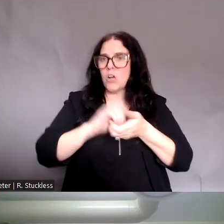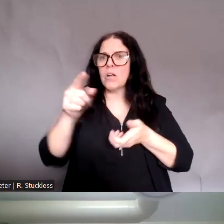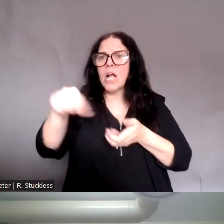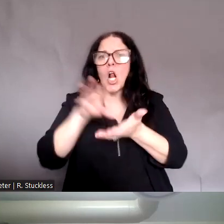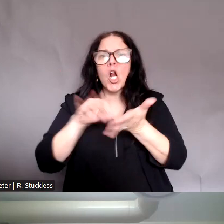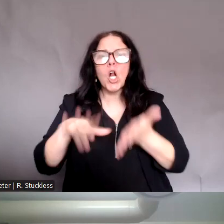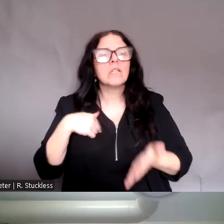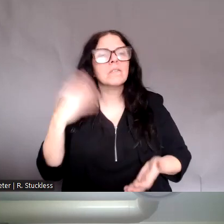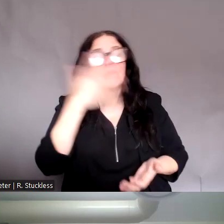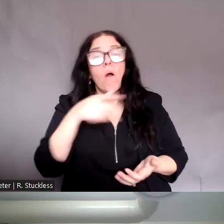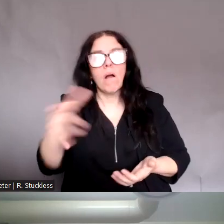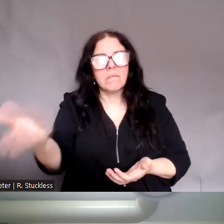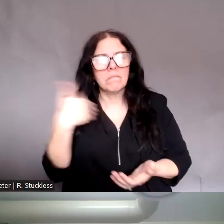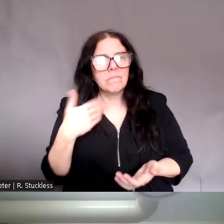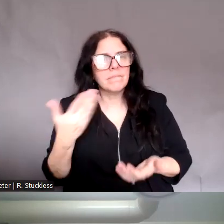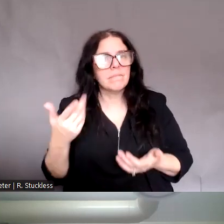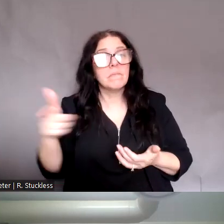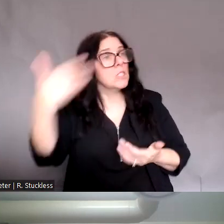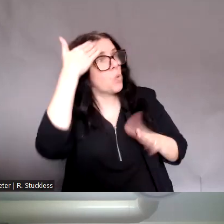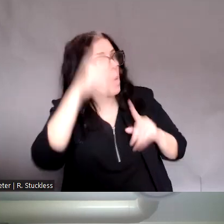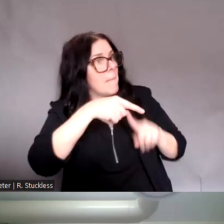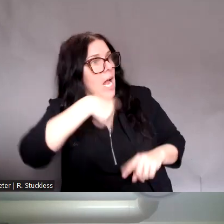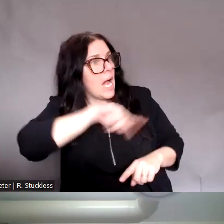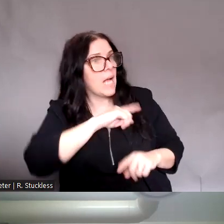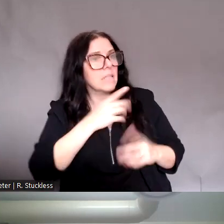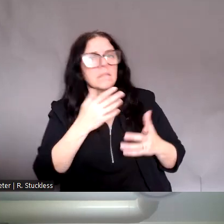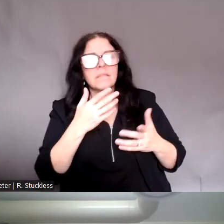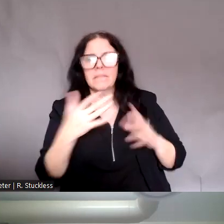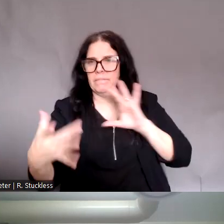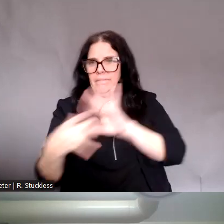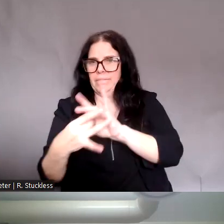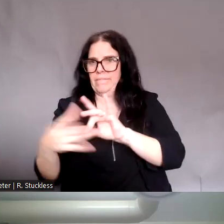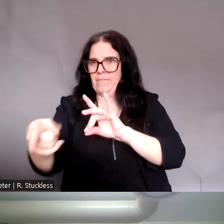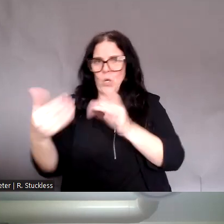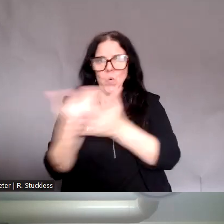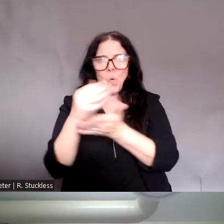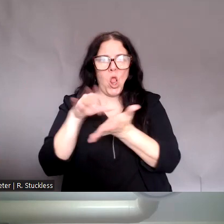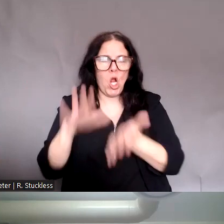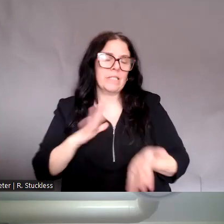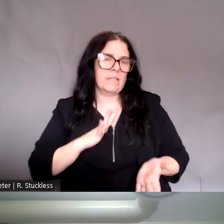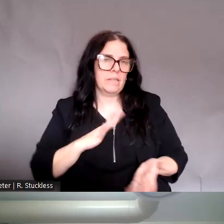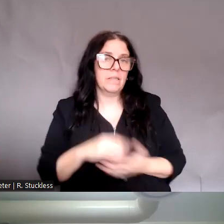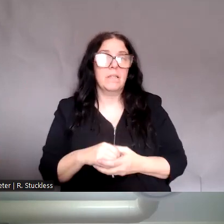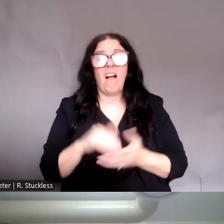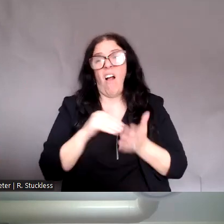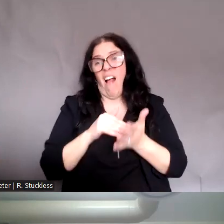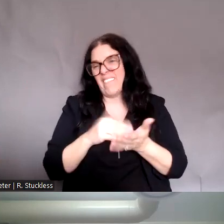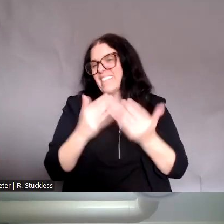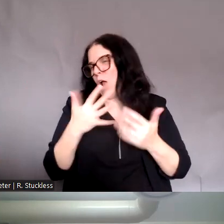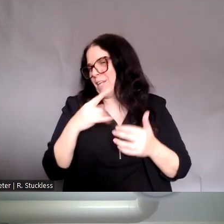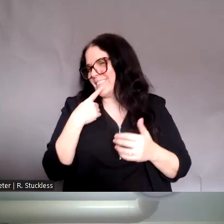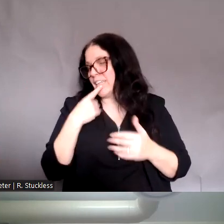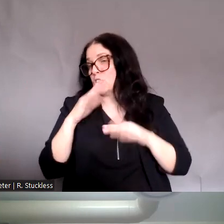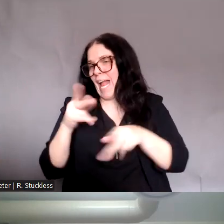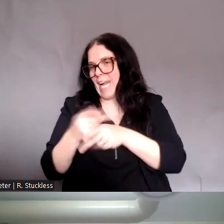And learners that we wouldn't necessarily have access to all the time. Often, as I said, childcare is on site. There might be